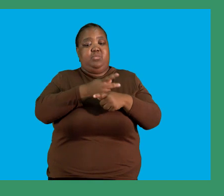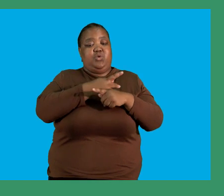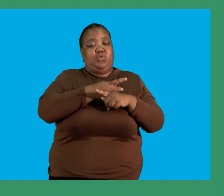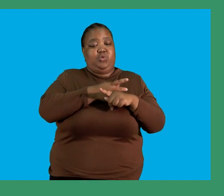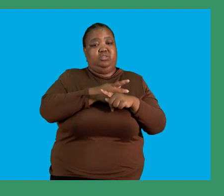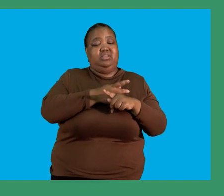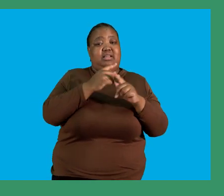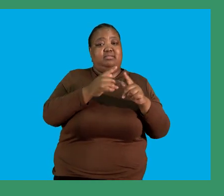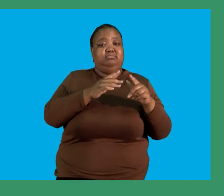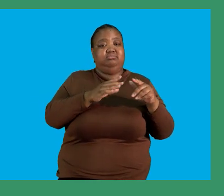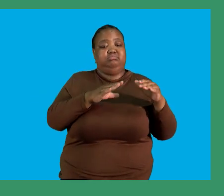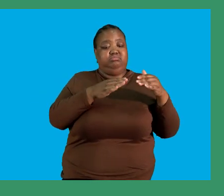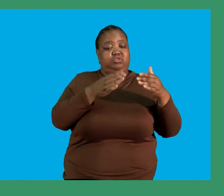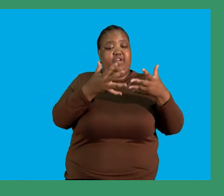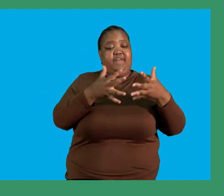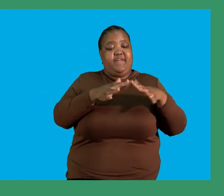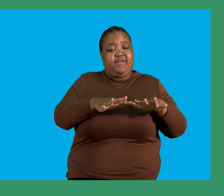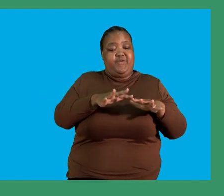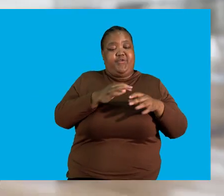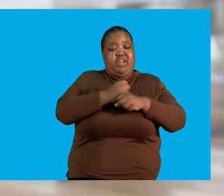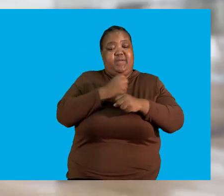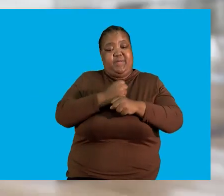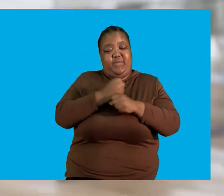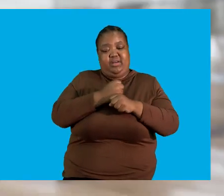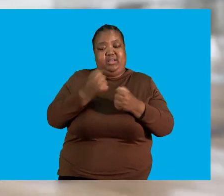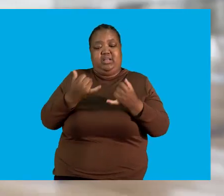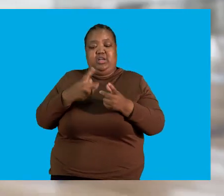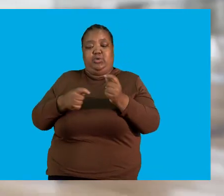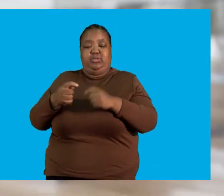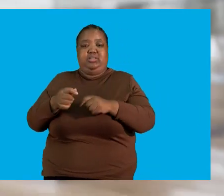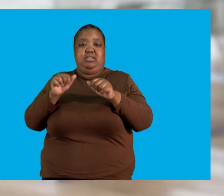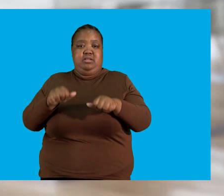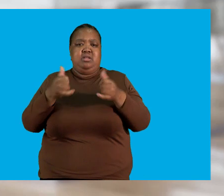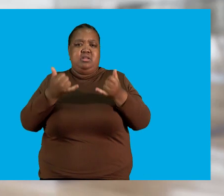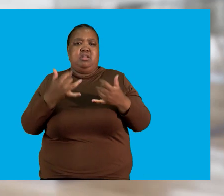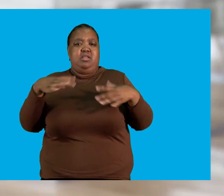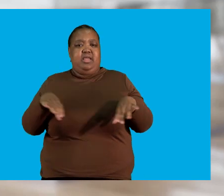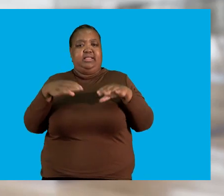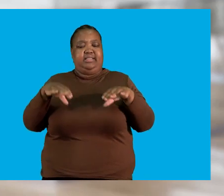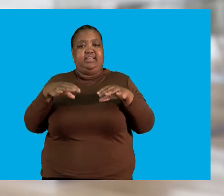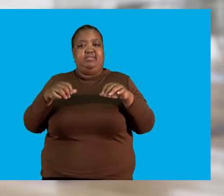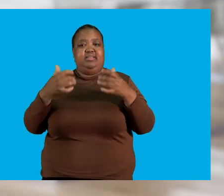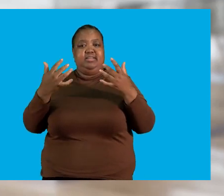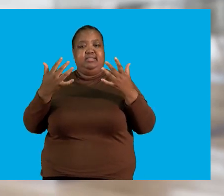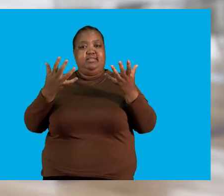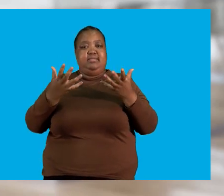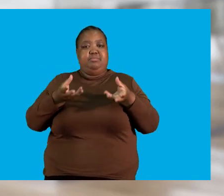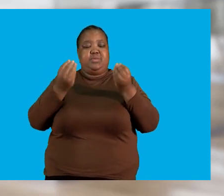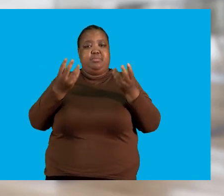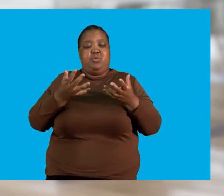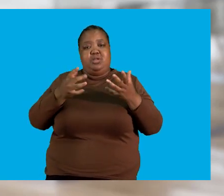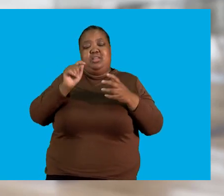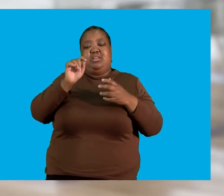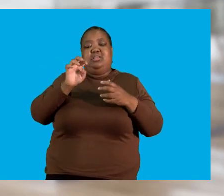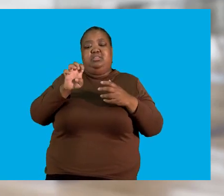or we are selling products that have already been manufactured by the secondary sector. Now, the activities that you